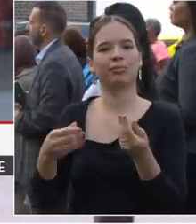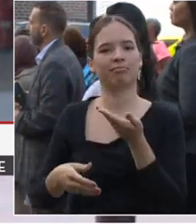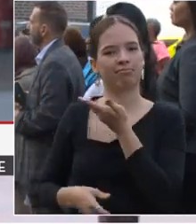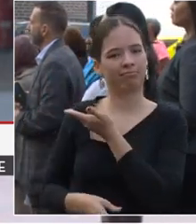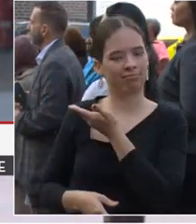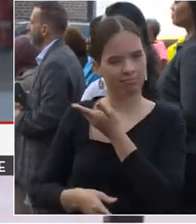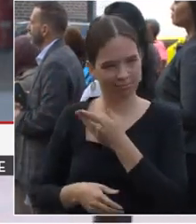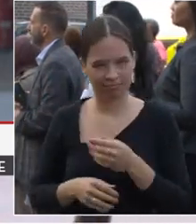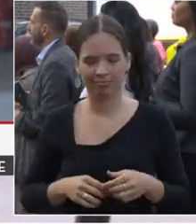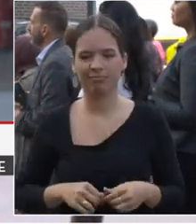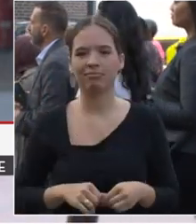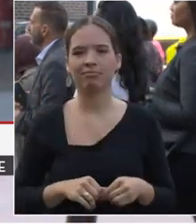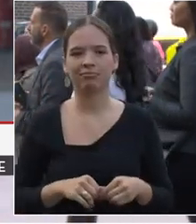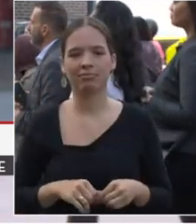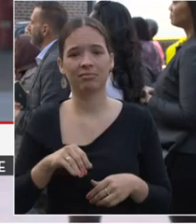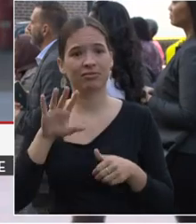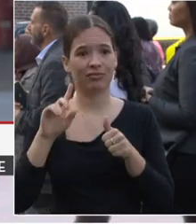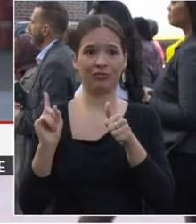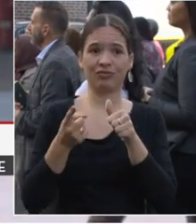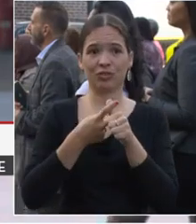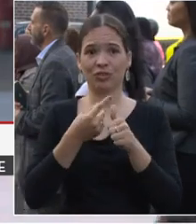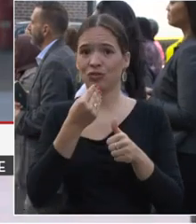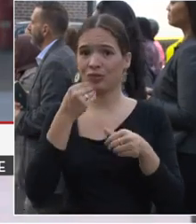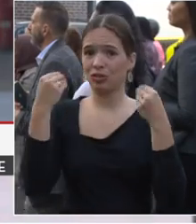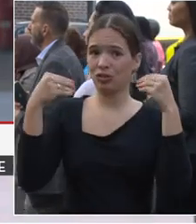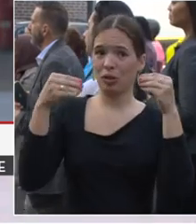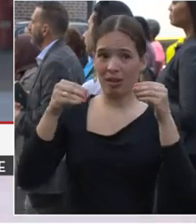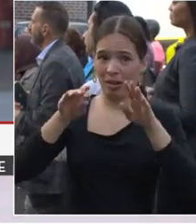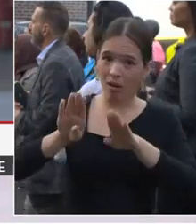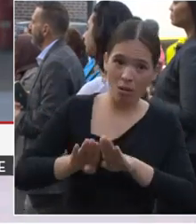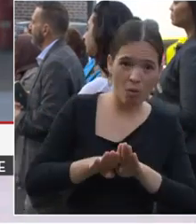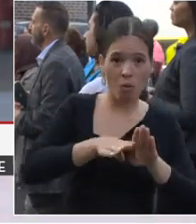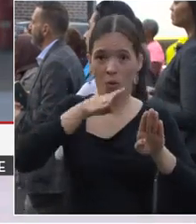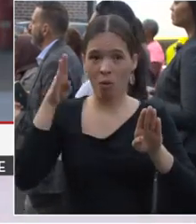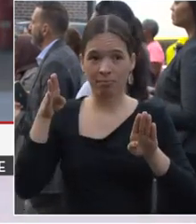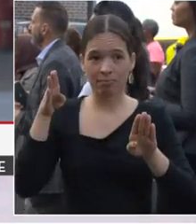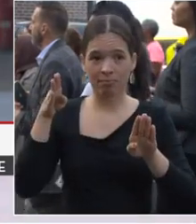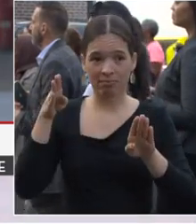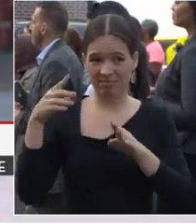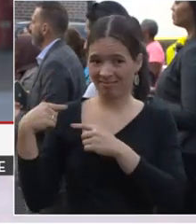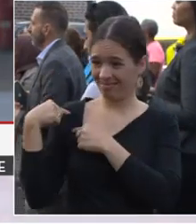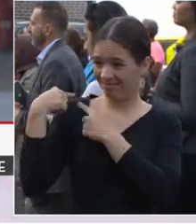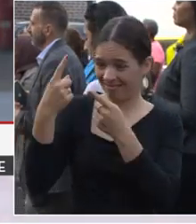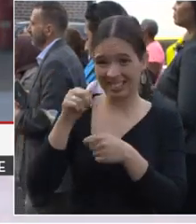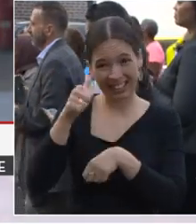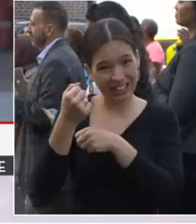new supermarket to open in Ward 7 and 8 in more than a decade.